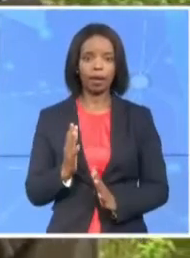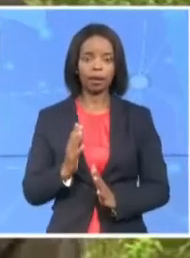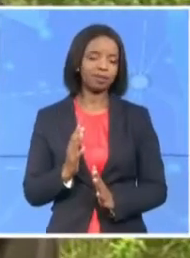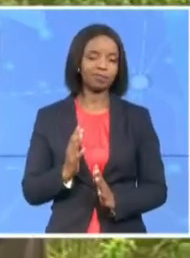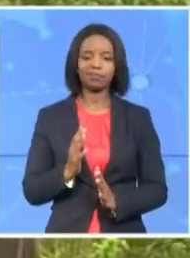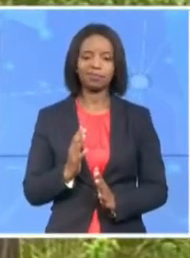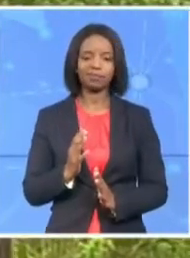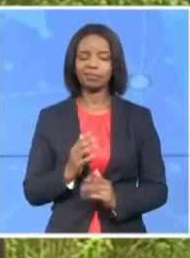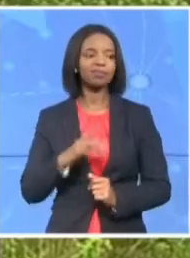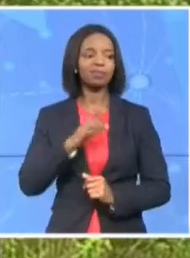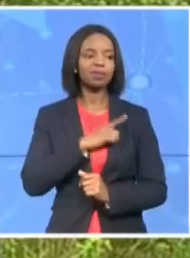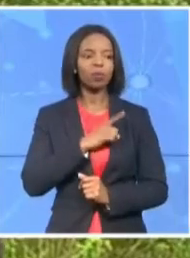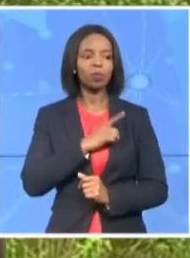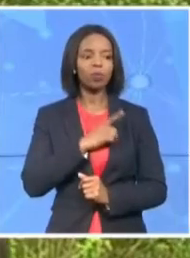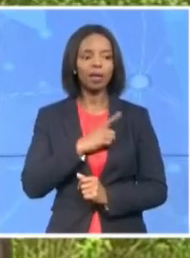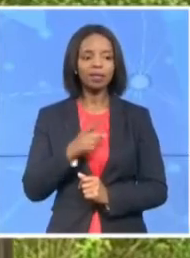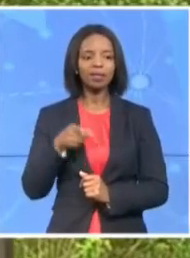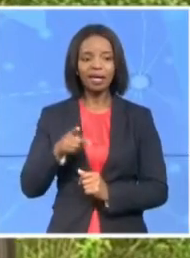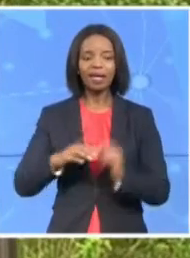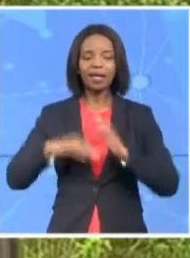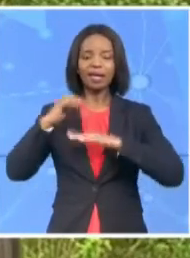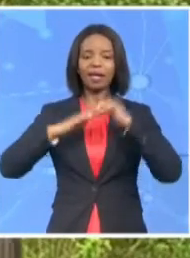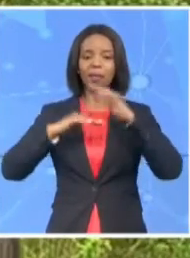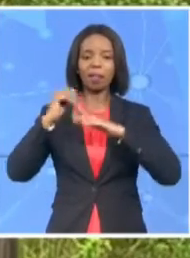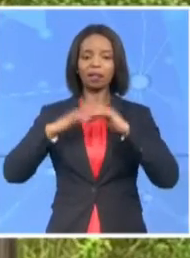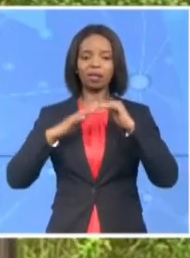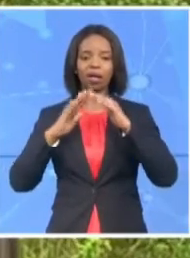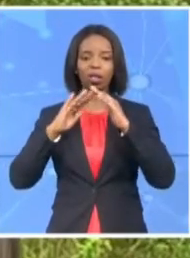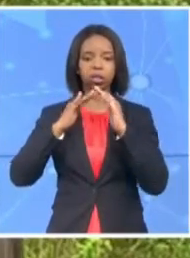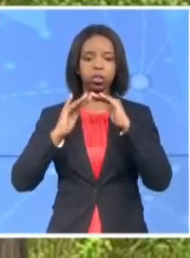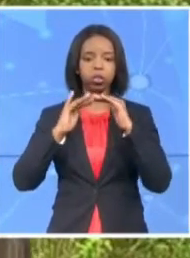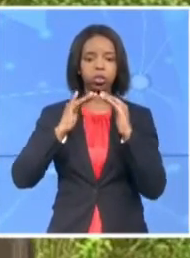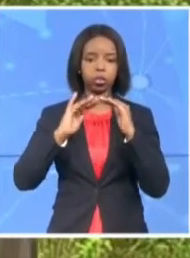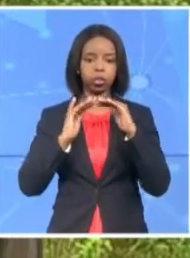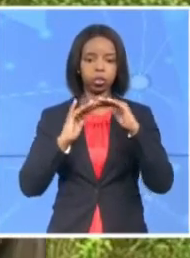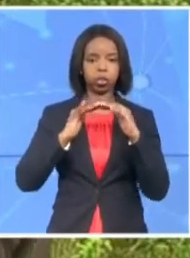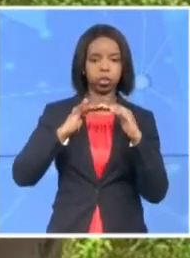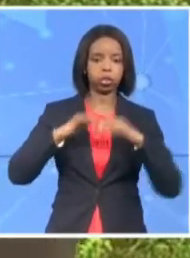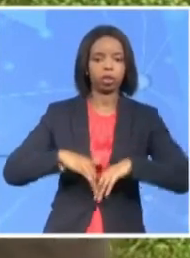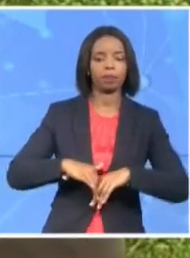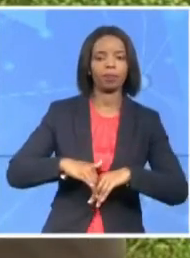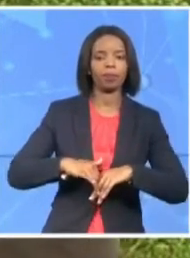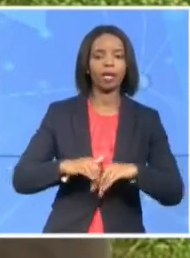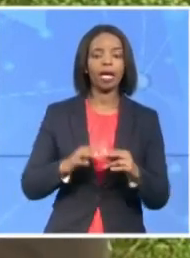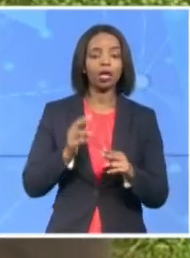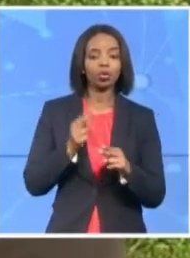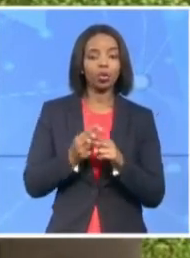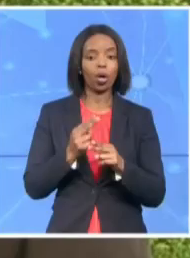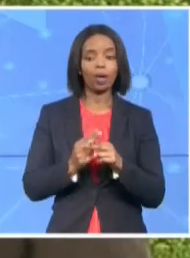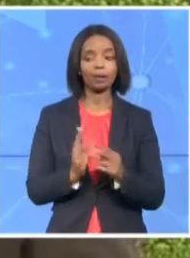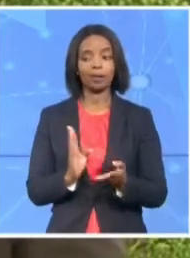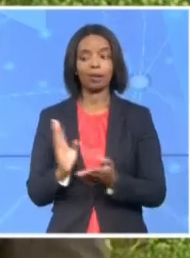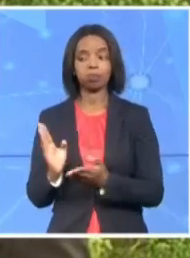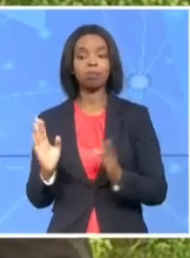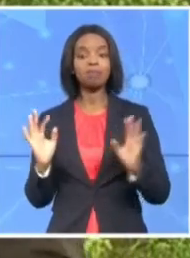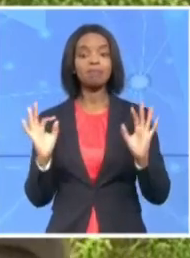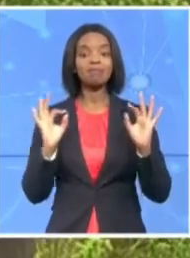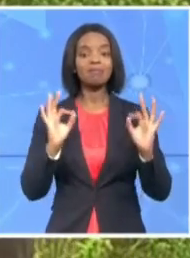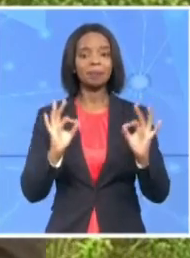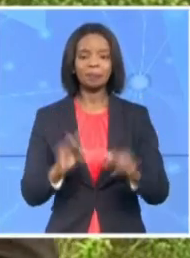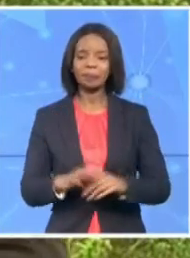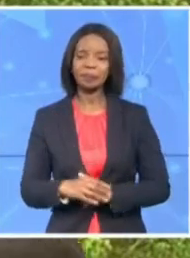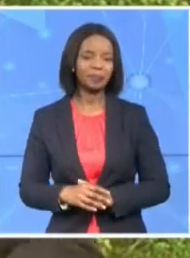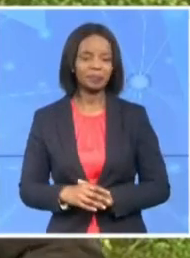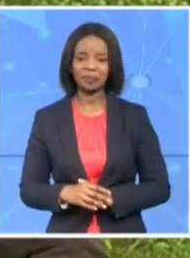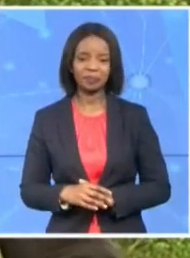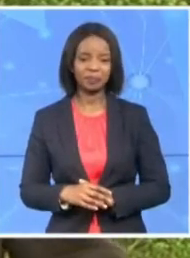of course toilets there are not up to snuff, they are not up to scratch, and of course this is what is